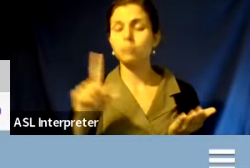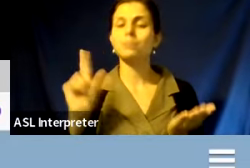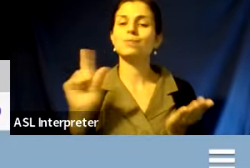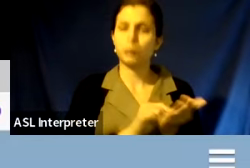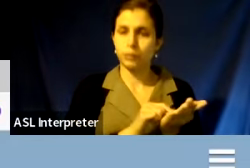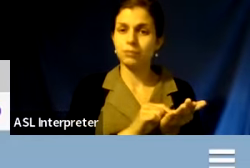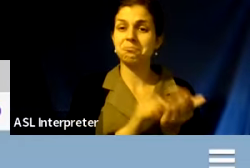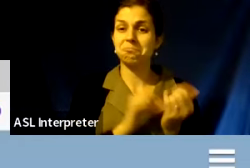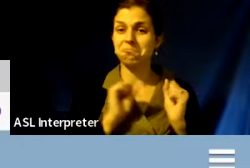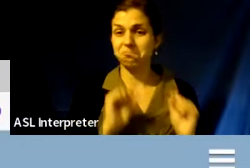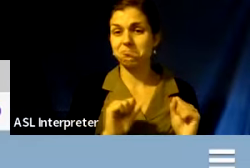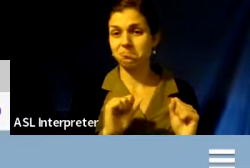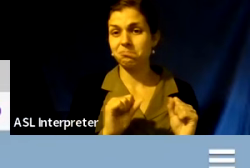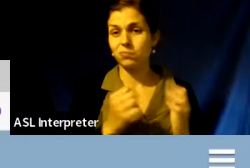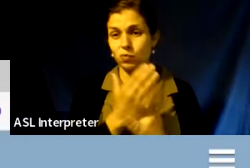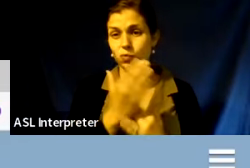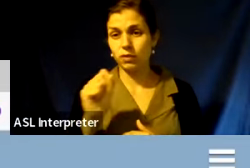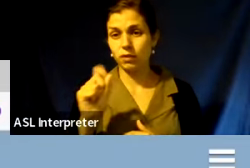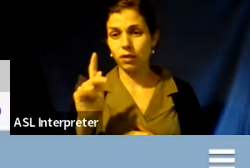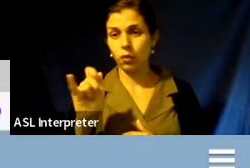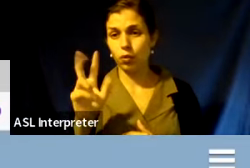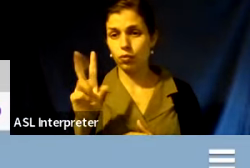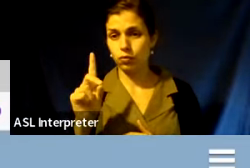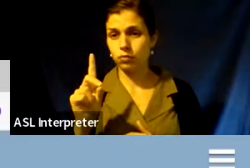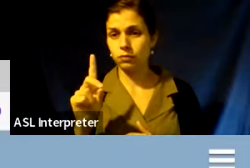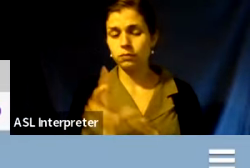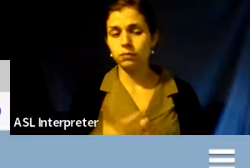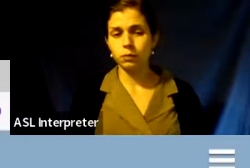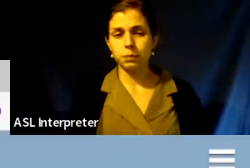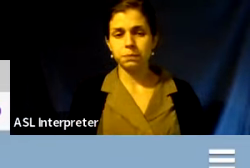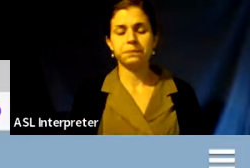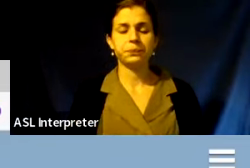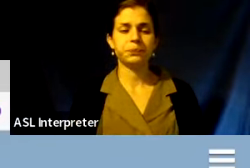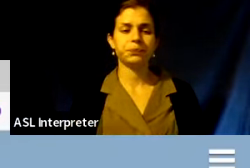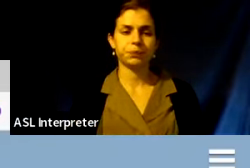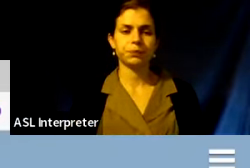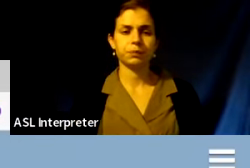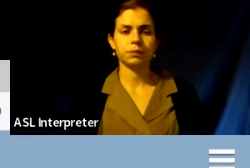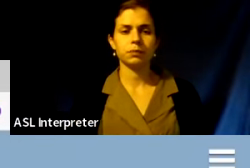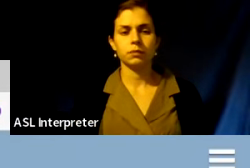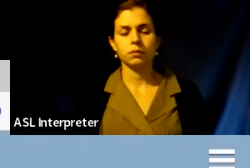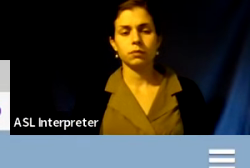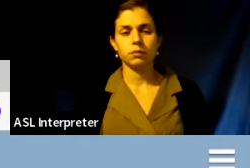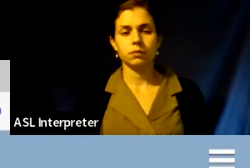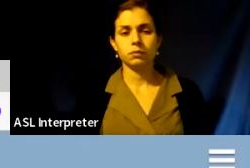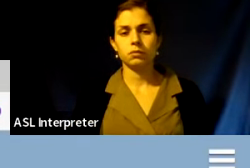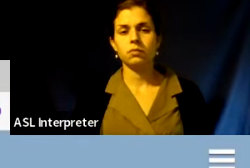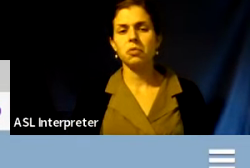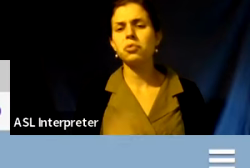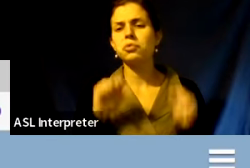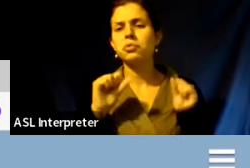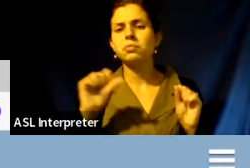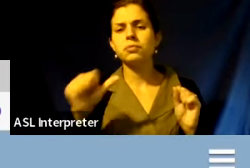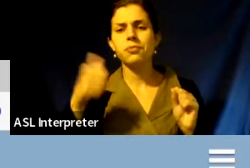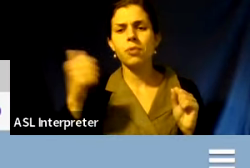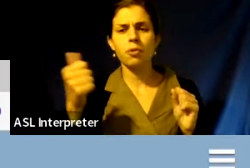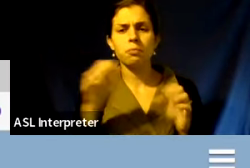card. In addition to the report card, we may have other important documents out here like SBA